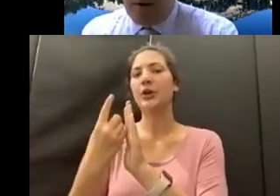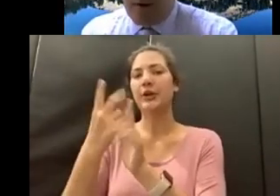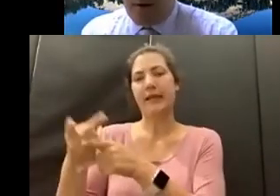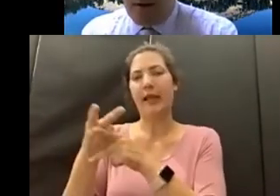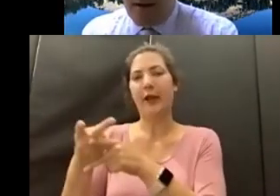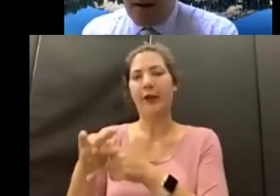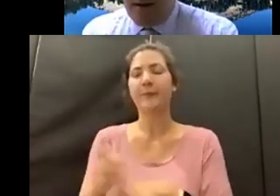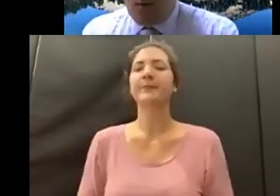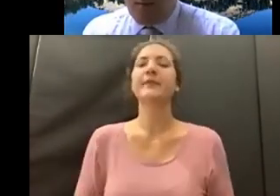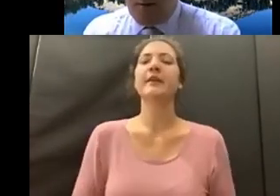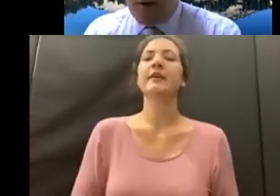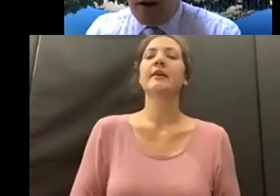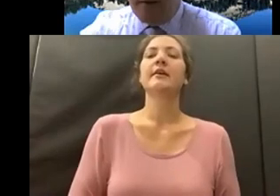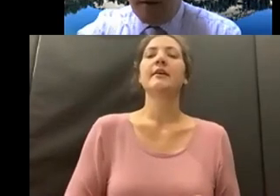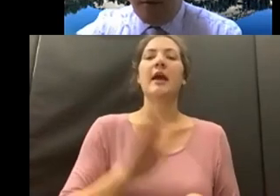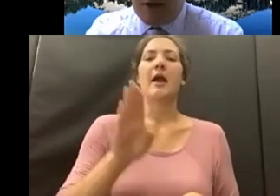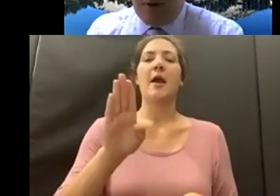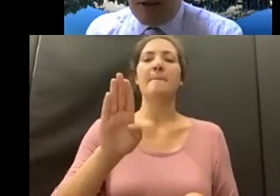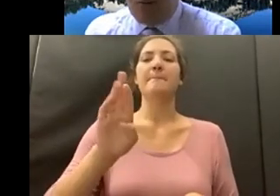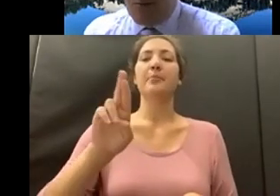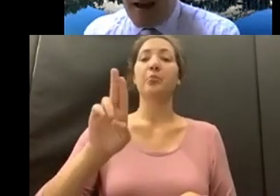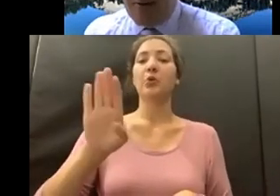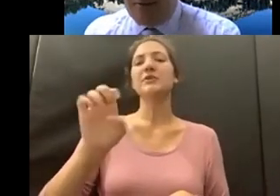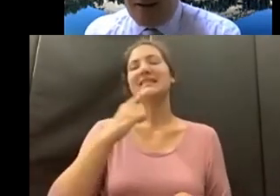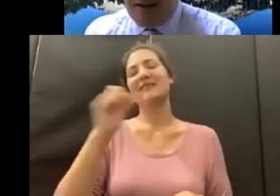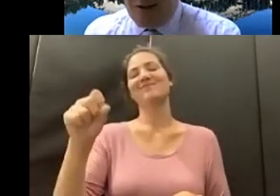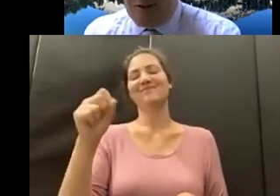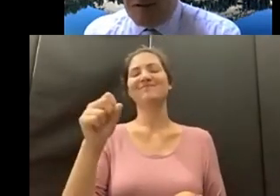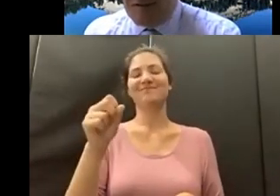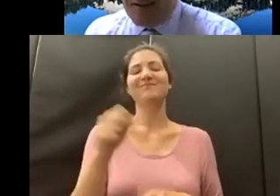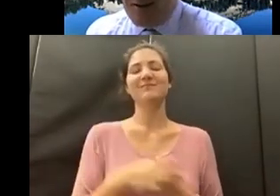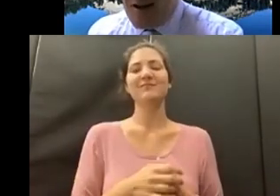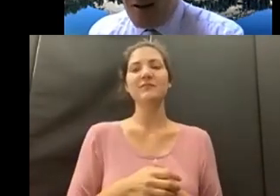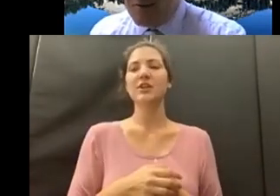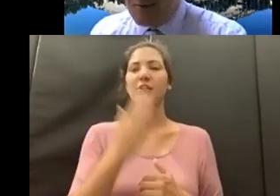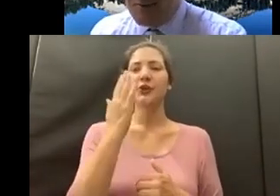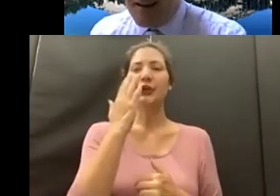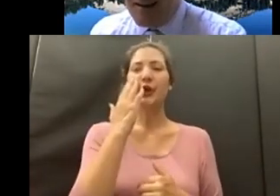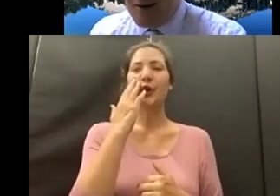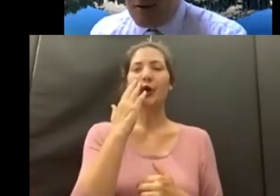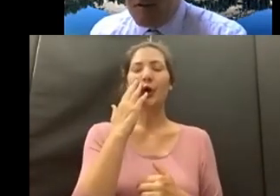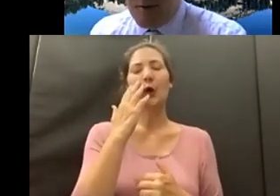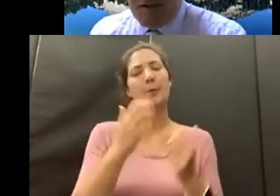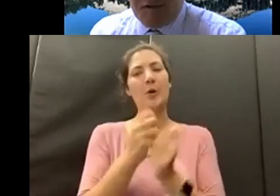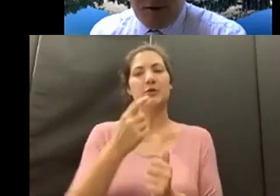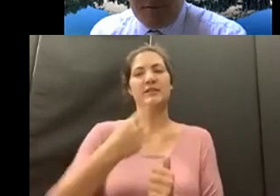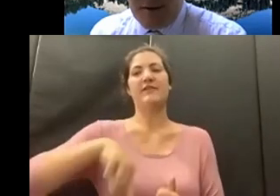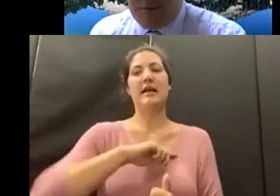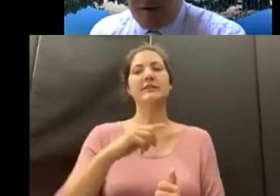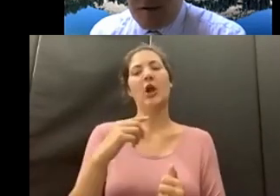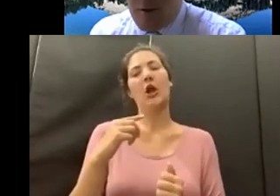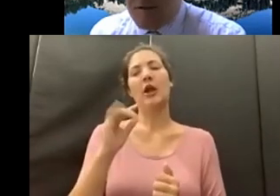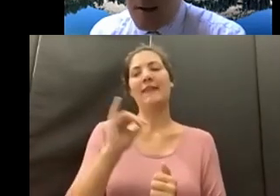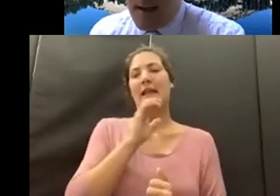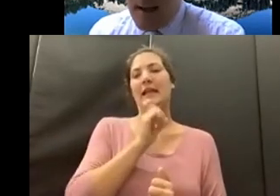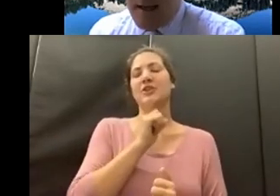some point we're probably all of a generation where we have elders in our lives who are trying to experience this, or have, you know,